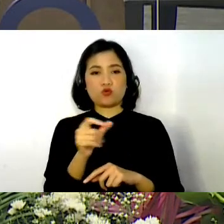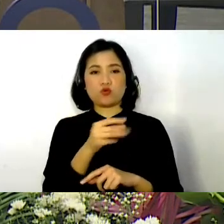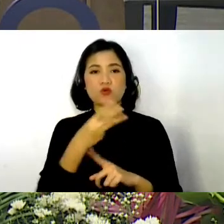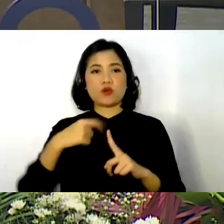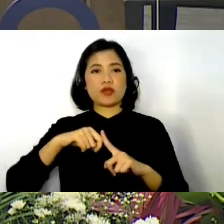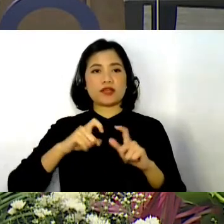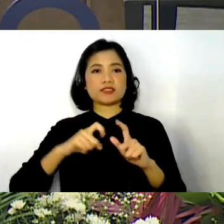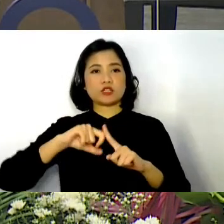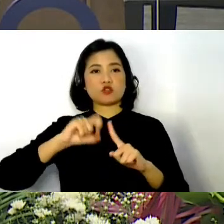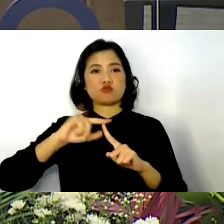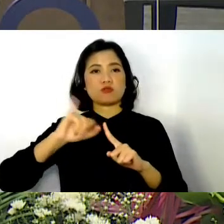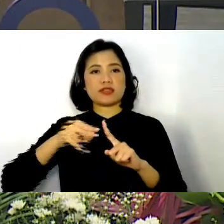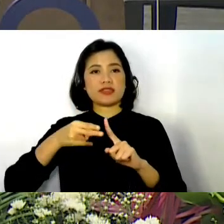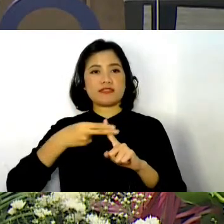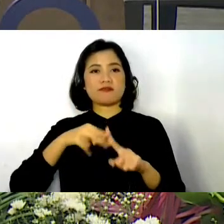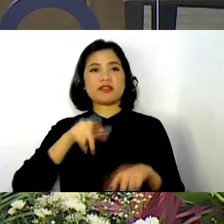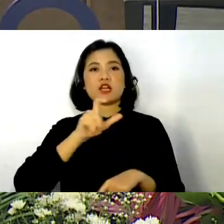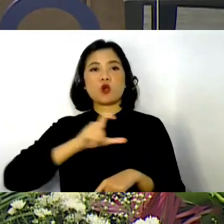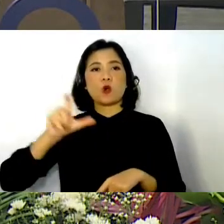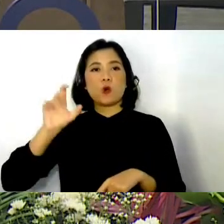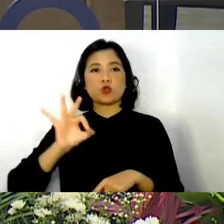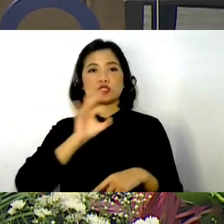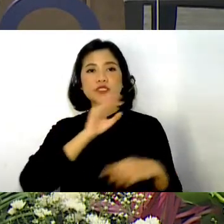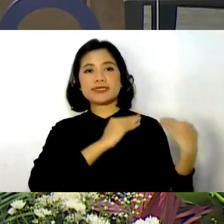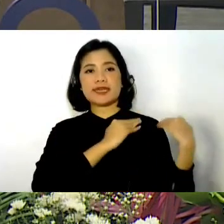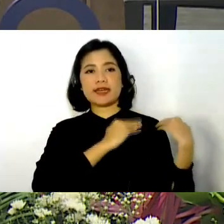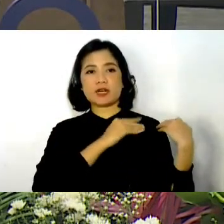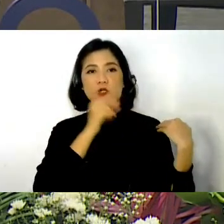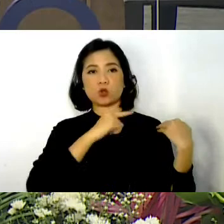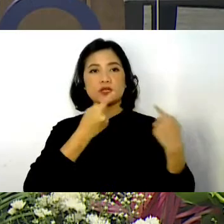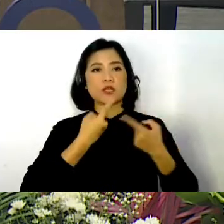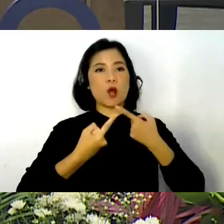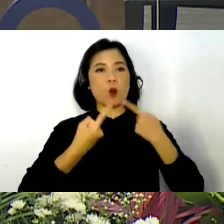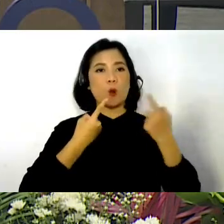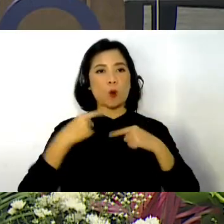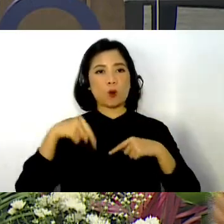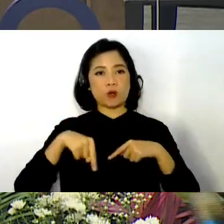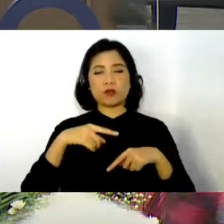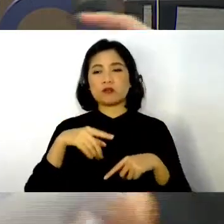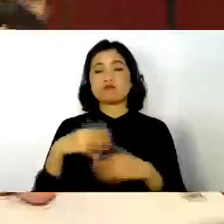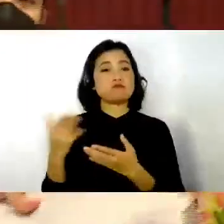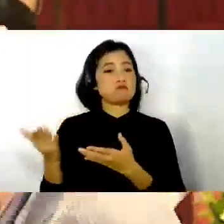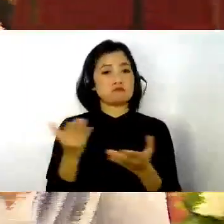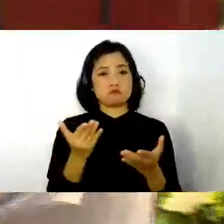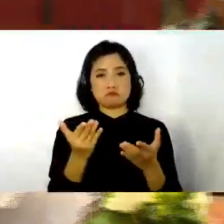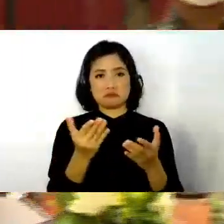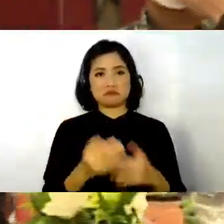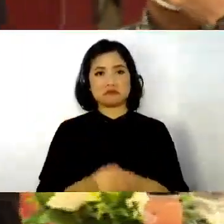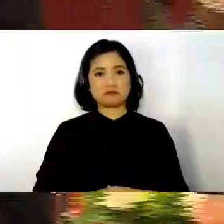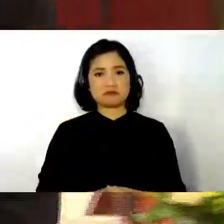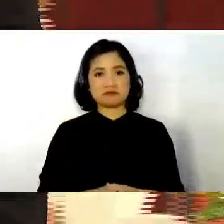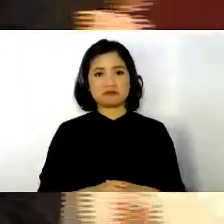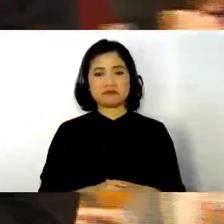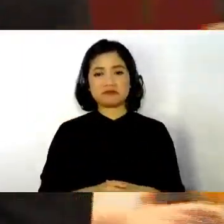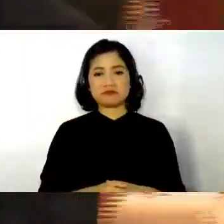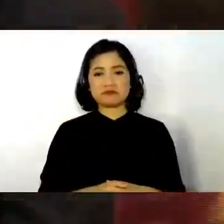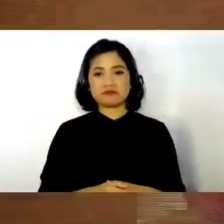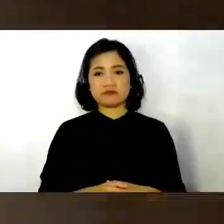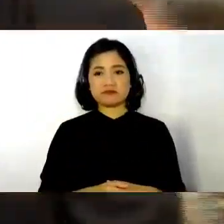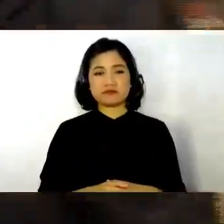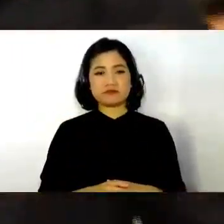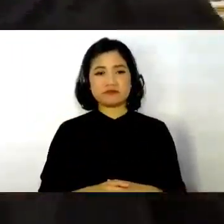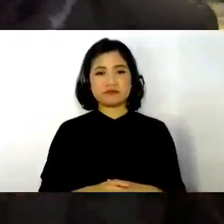better quality in terms of supported by the data. Just to close, ladies and gentlemen, thank you for allowing me to share